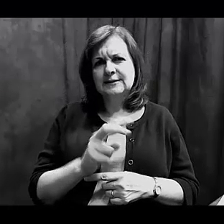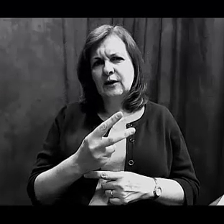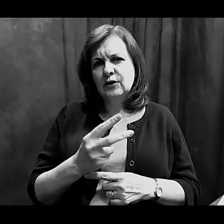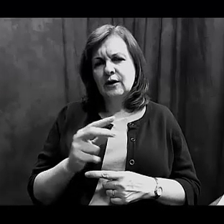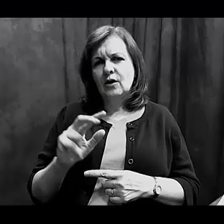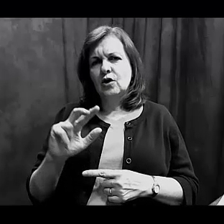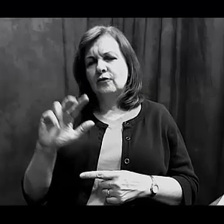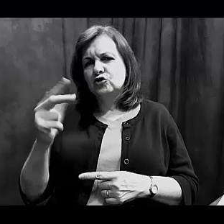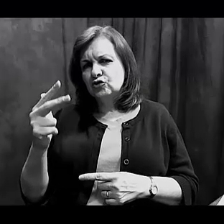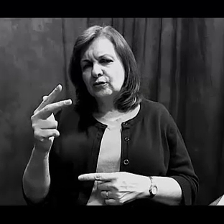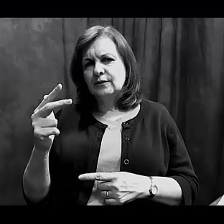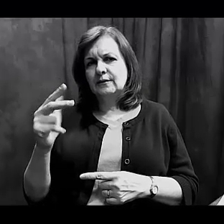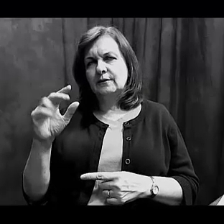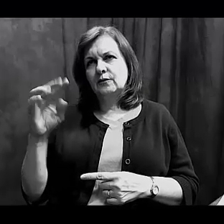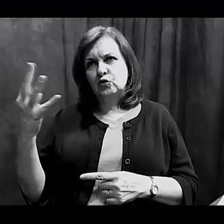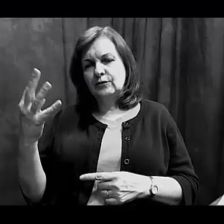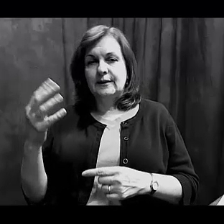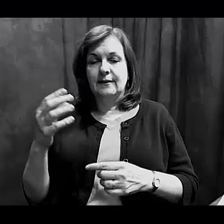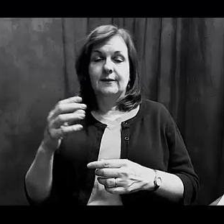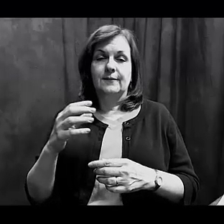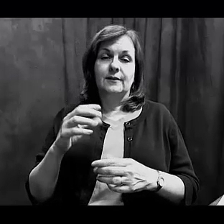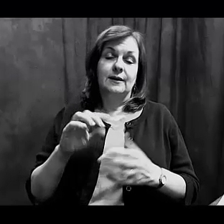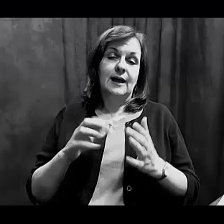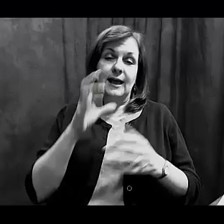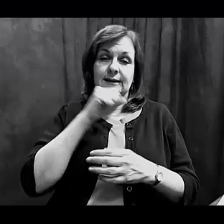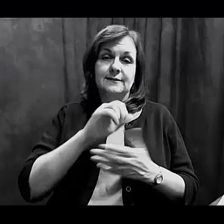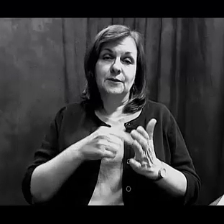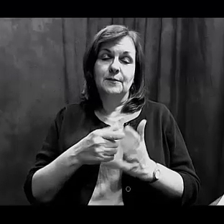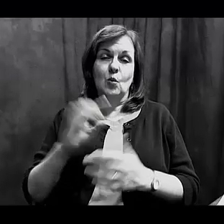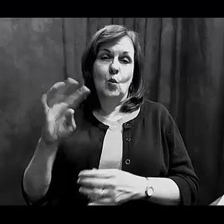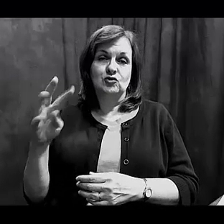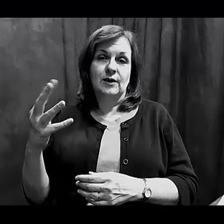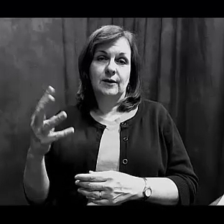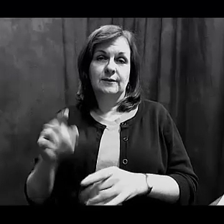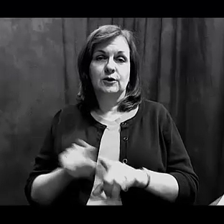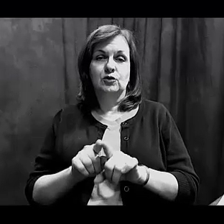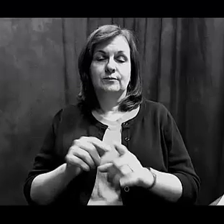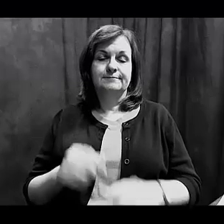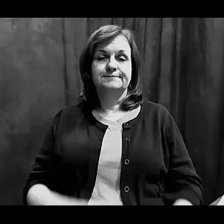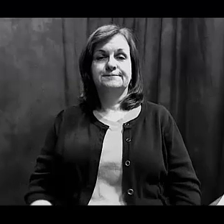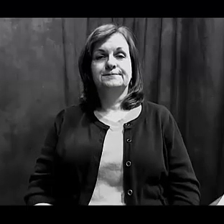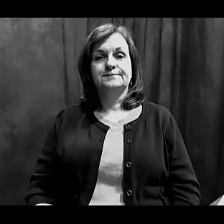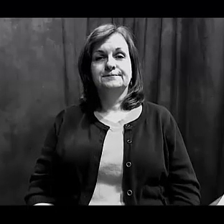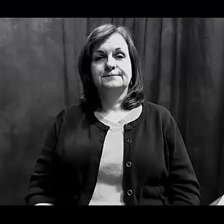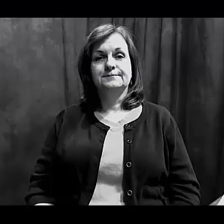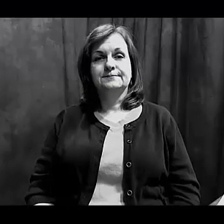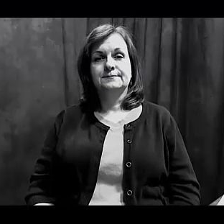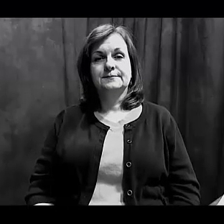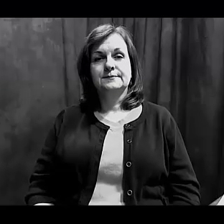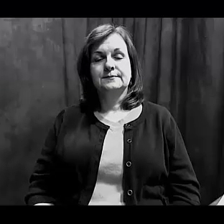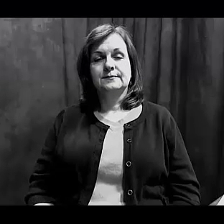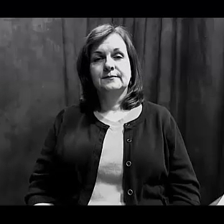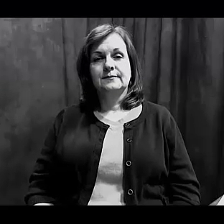make you a primary, secondary, or tertiary consumer, or in some cases, I suppose, quaternary.